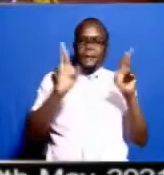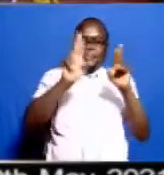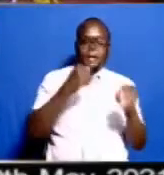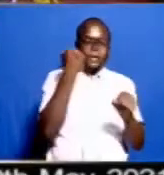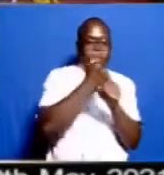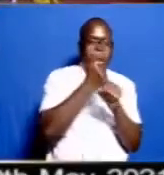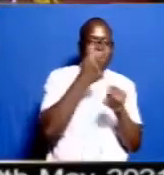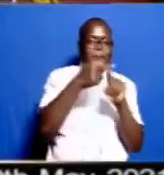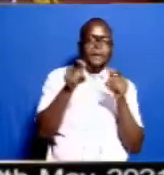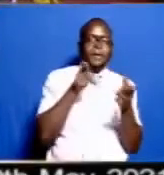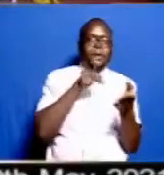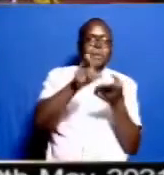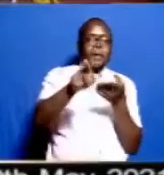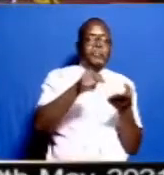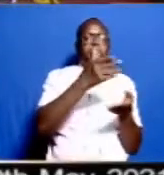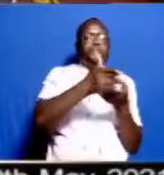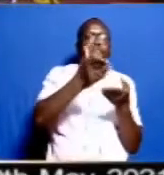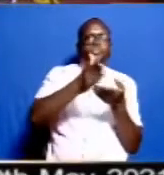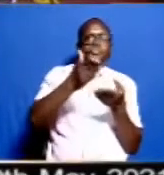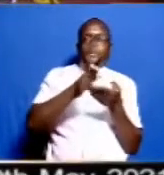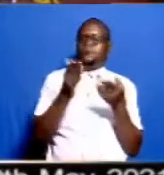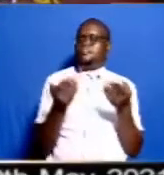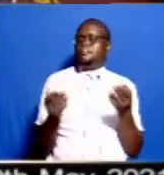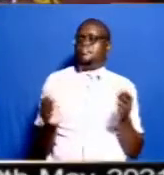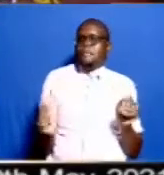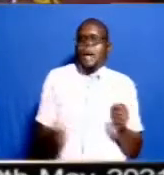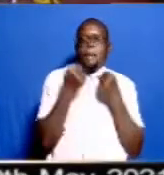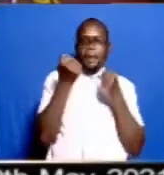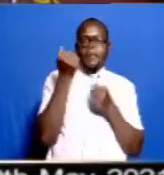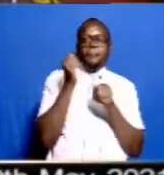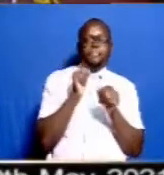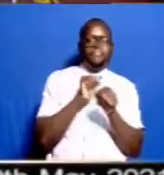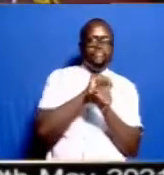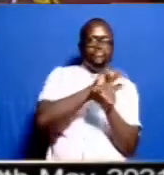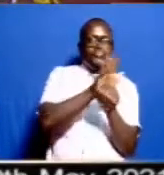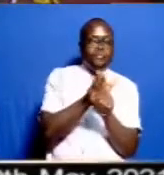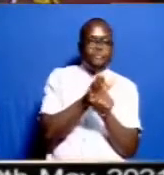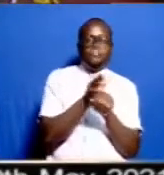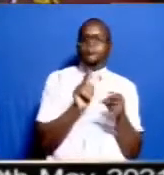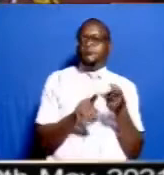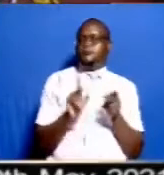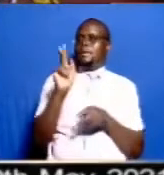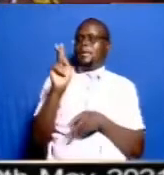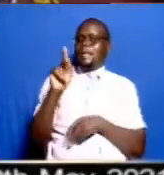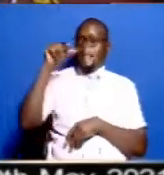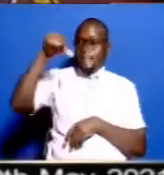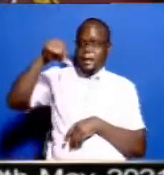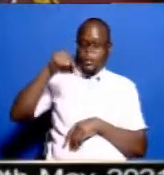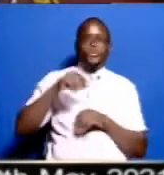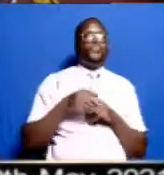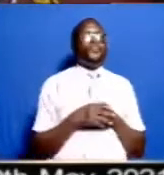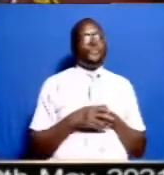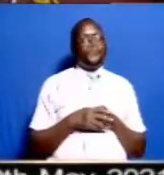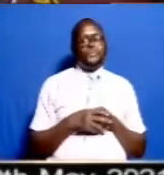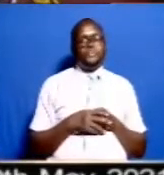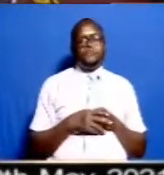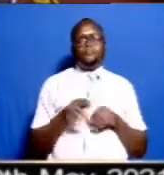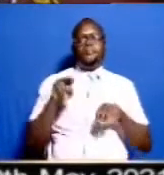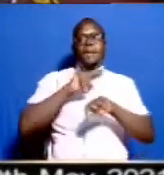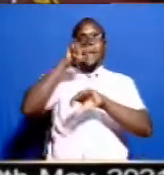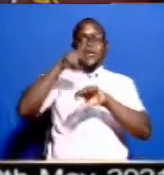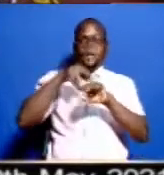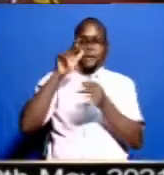operations occasioned by the COVID-19 pandemic. The Kenya Airways Limited, as a national